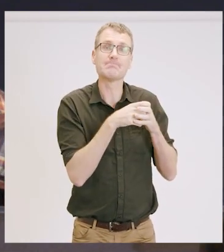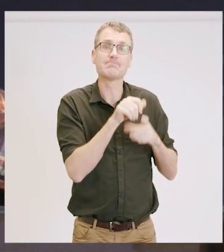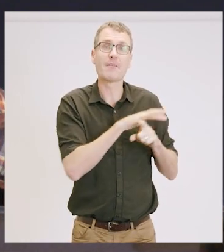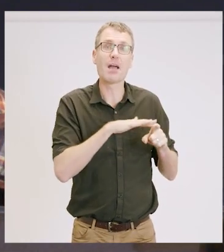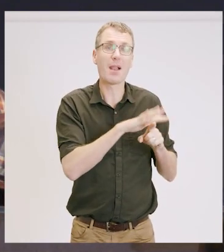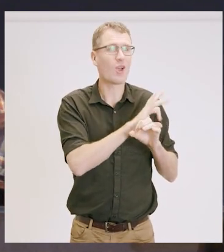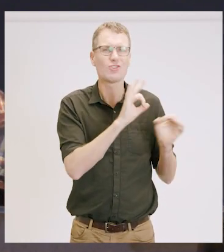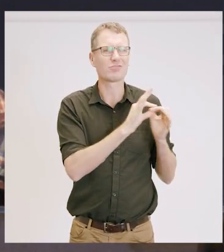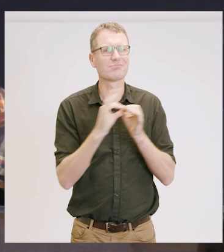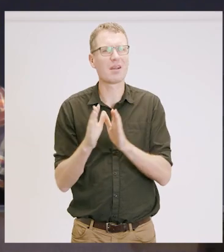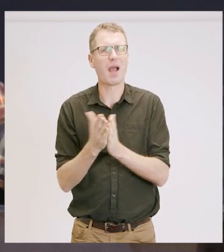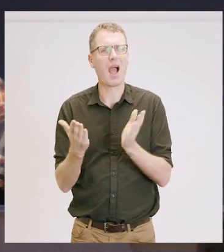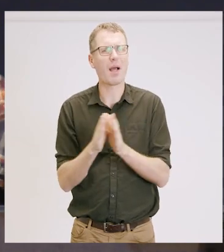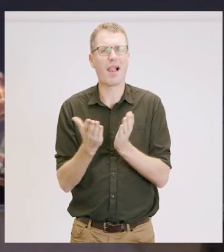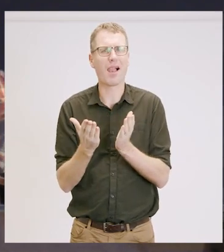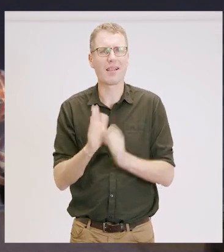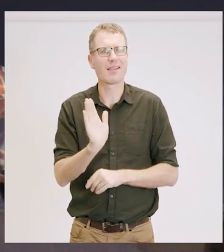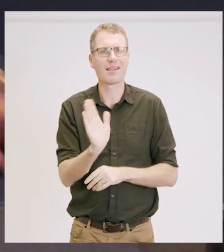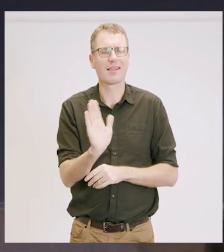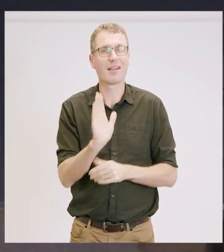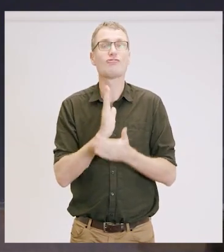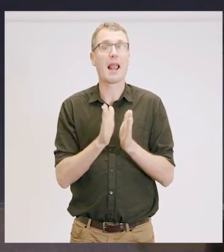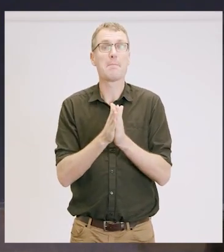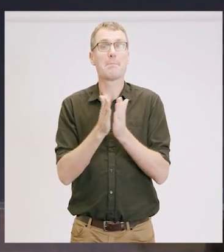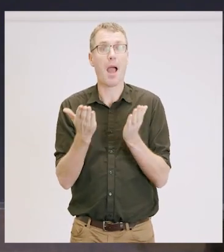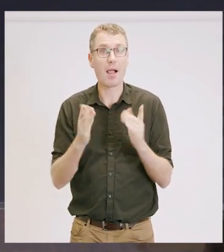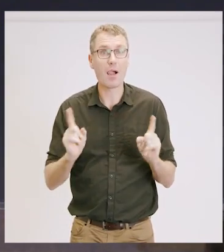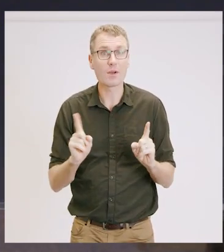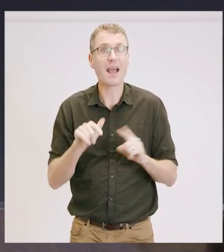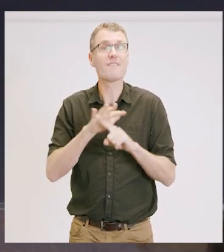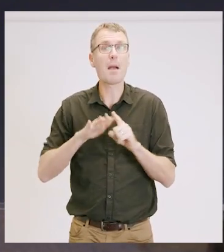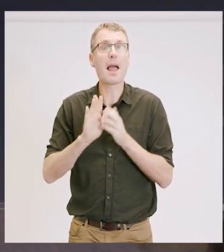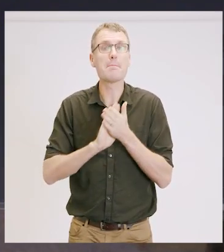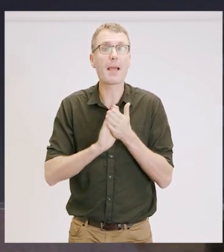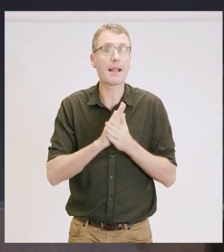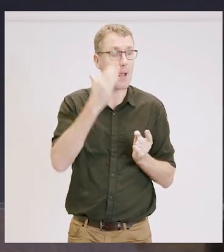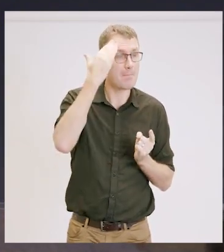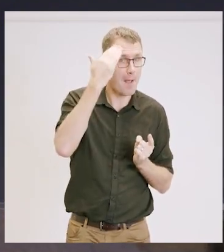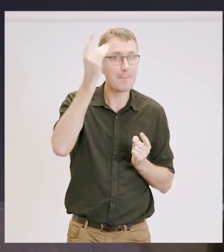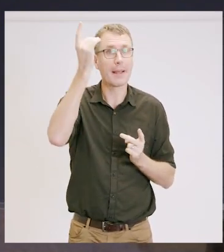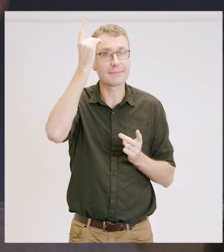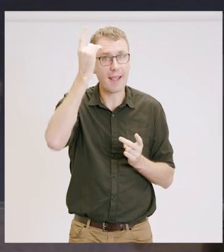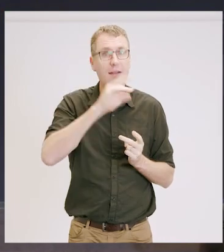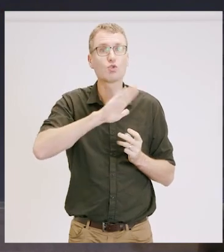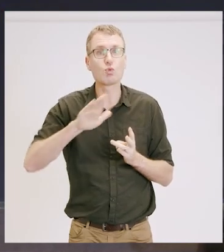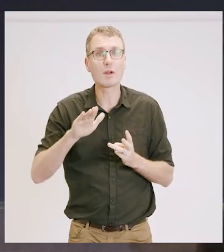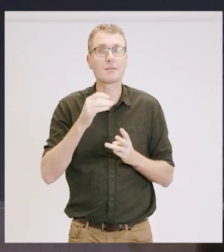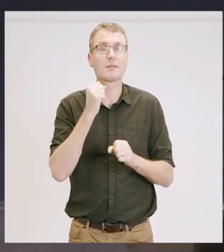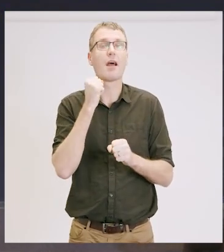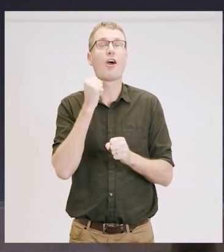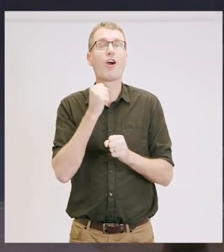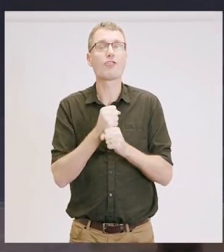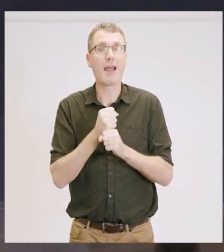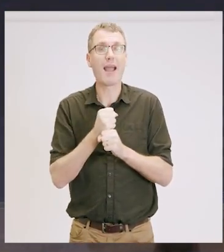Christians, but biblically, the family was mum, dad and the kids and granny and granddad and nana and pops